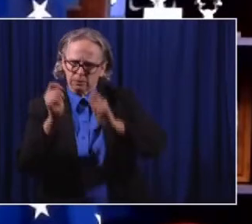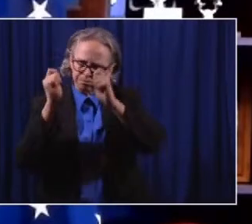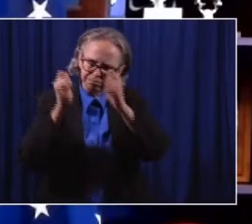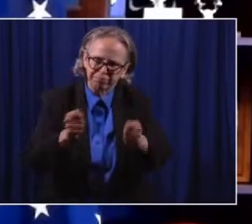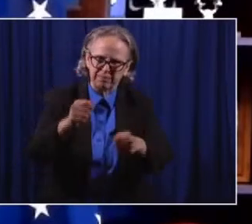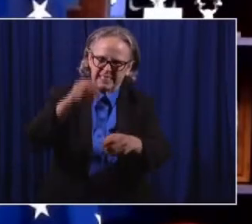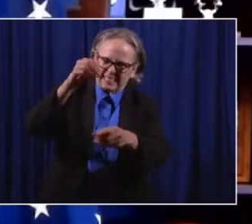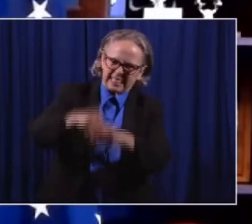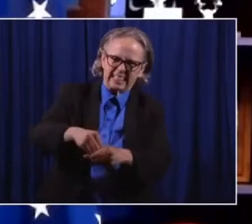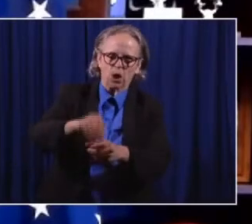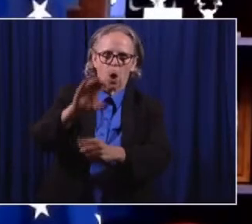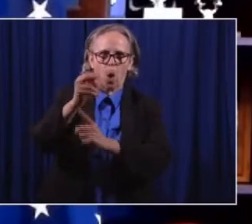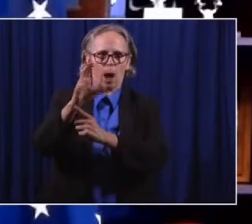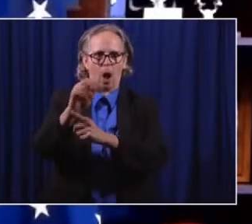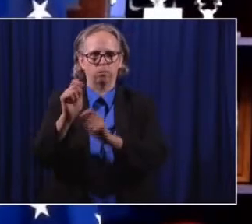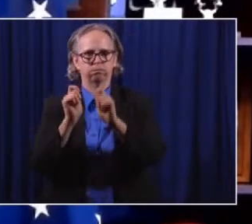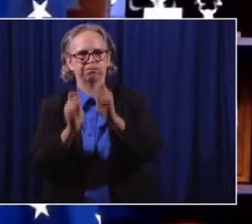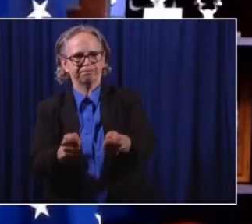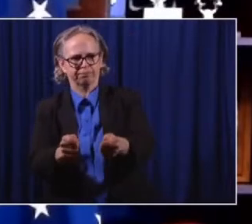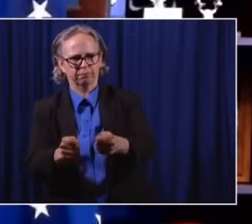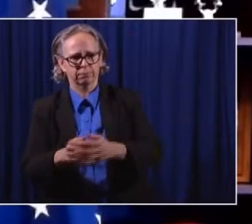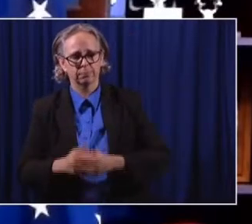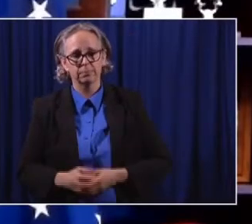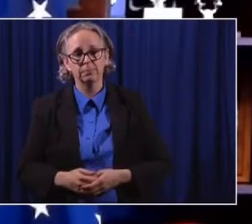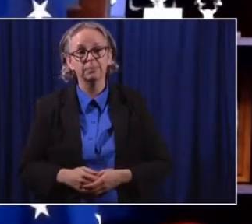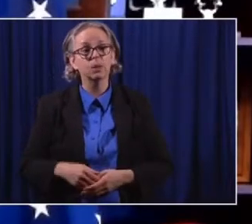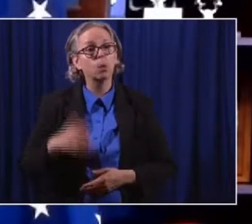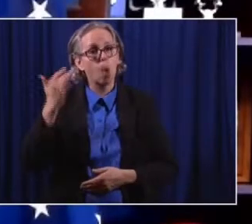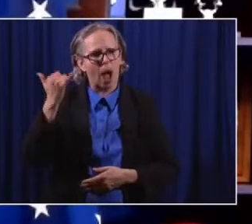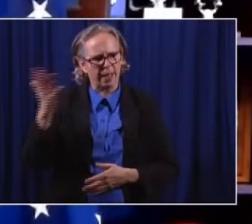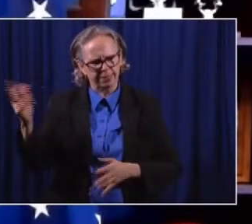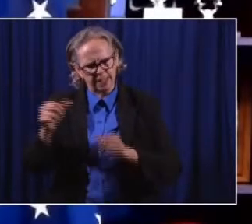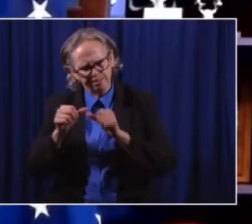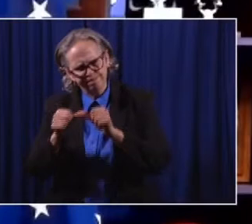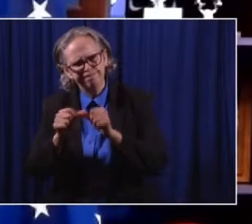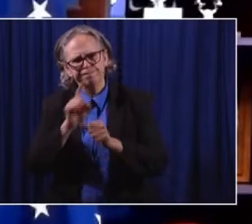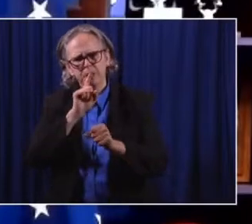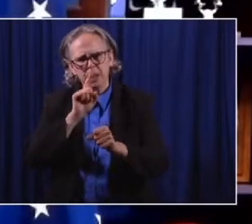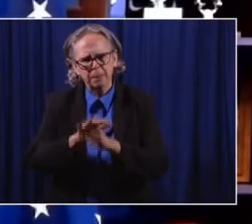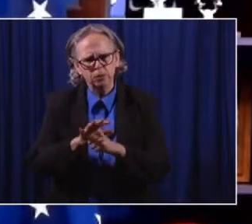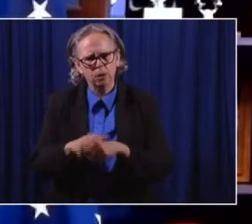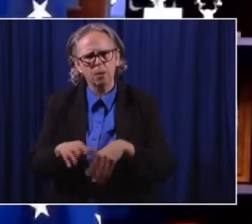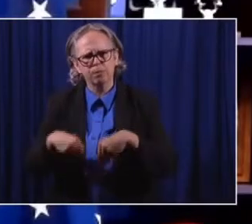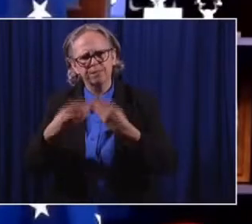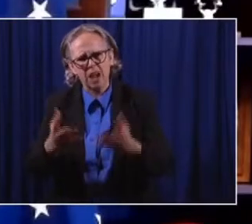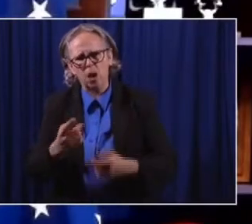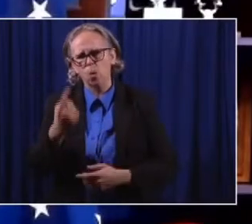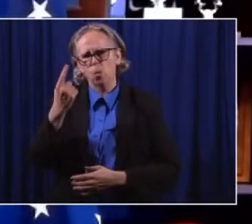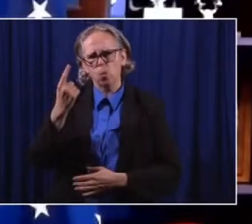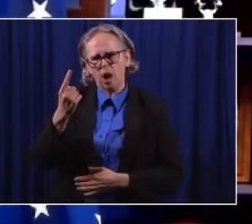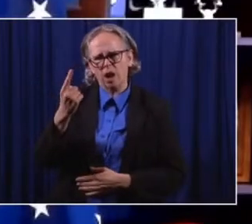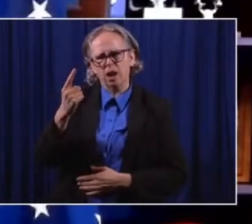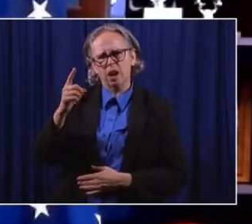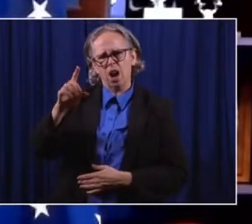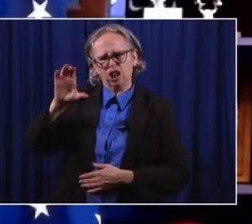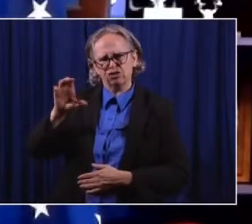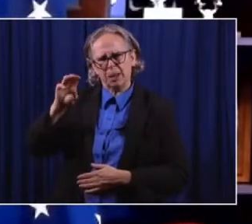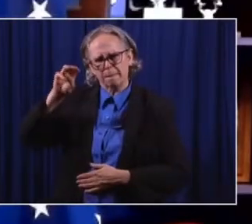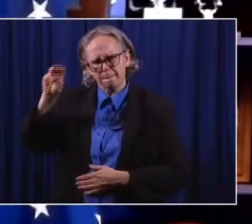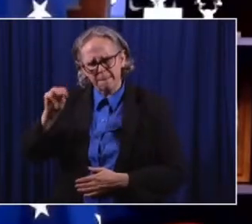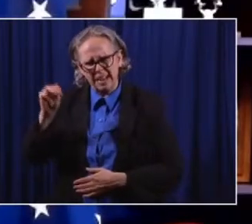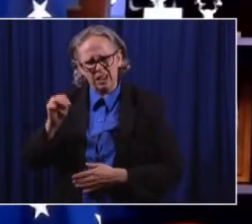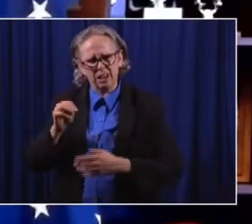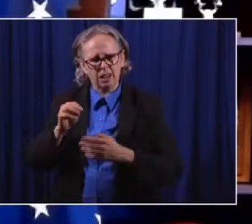to provide 100 million medical grade masks through 2021. They